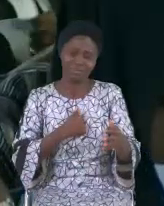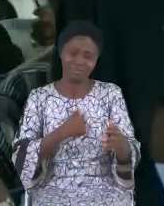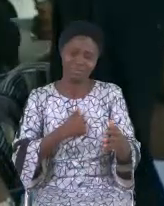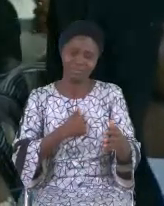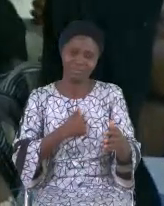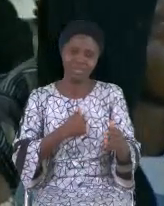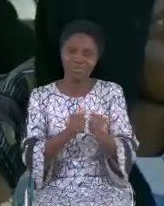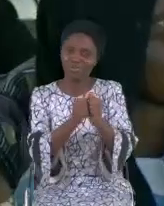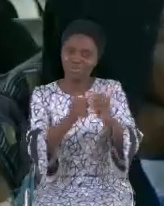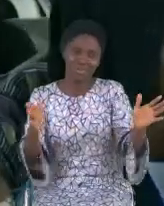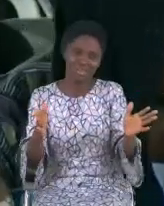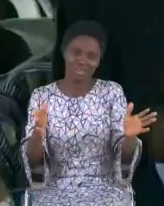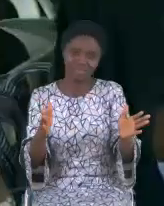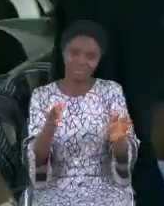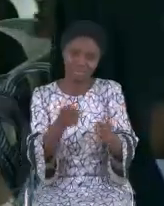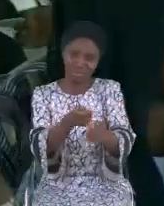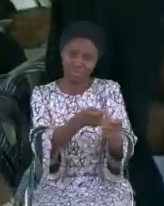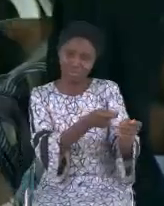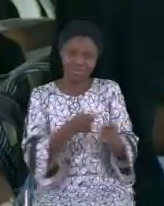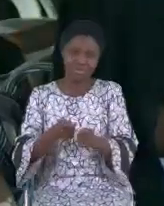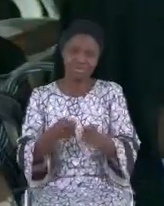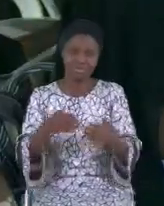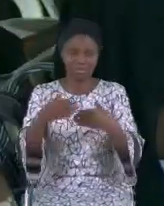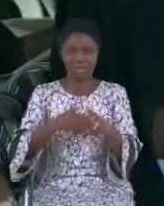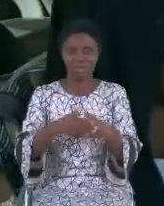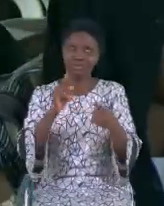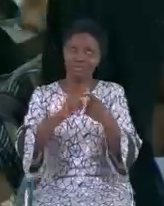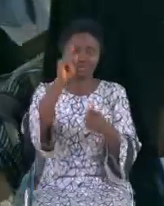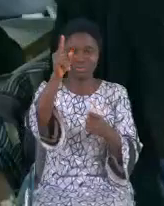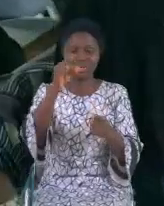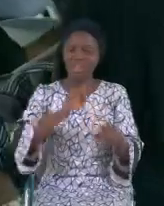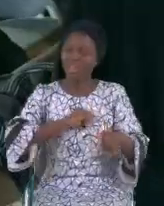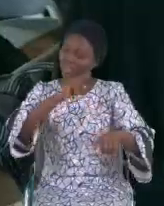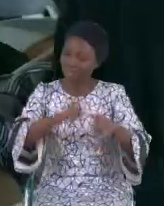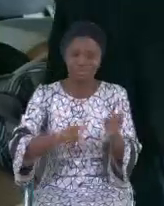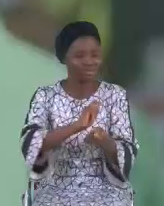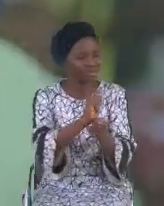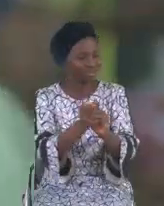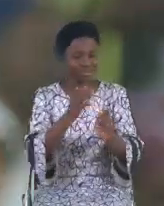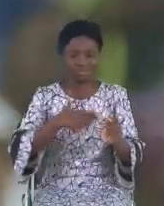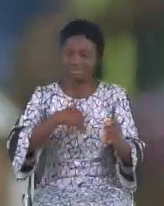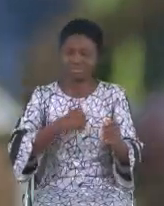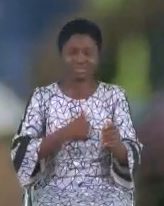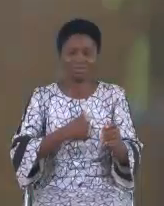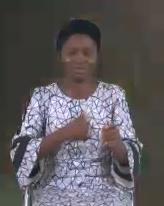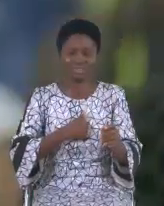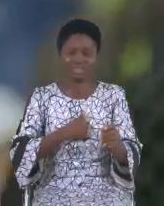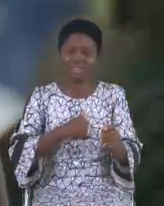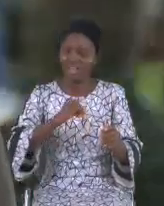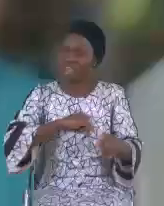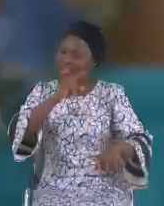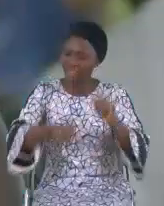unreservedly unto you. I cannot change myself. I cannot